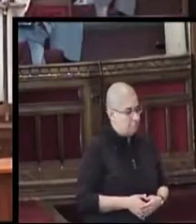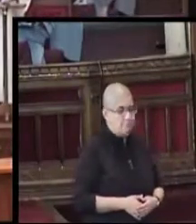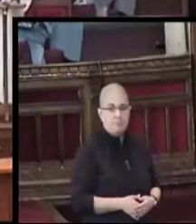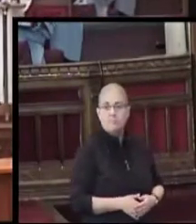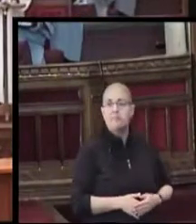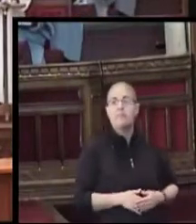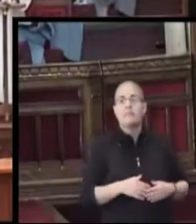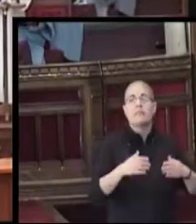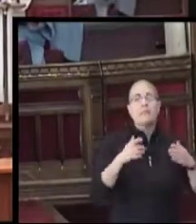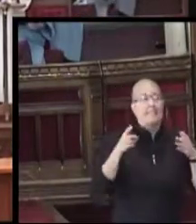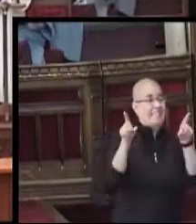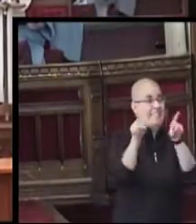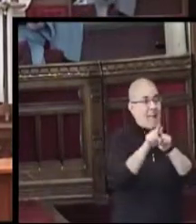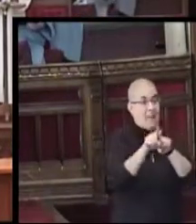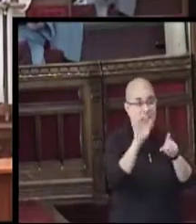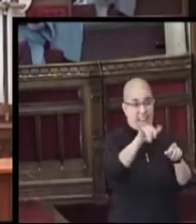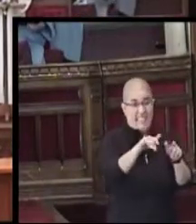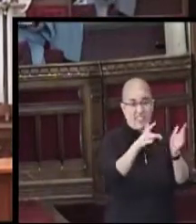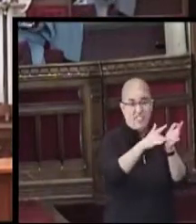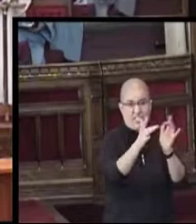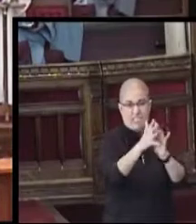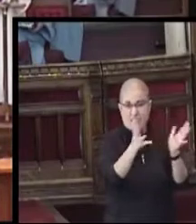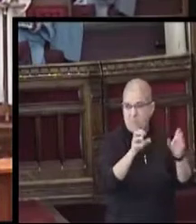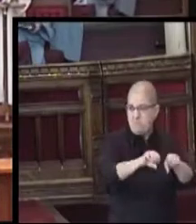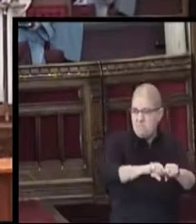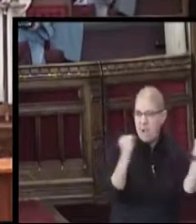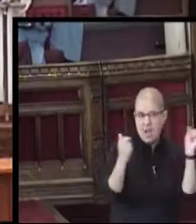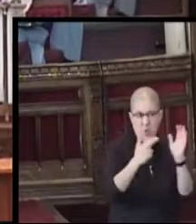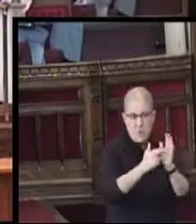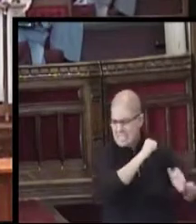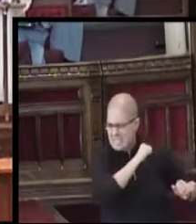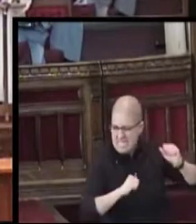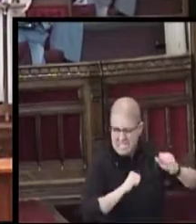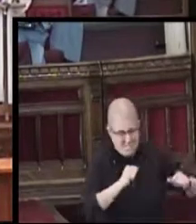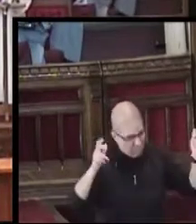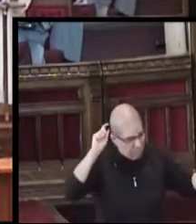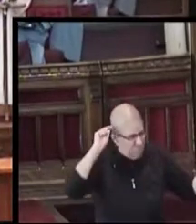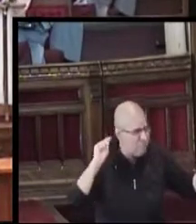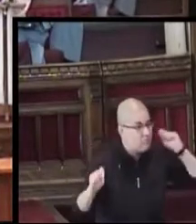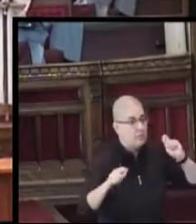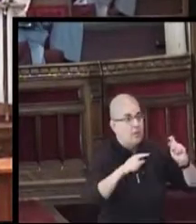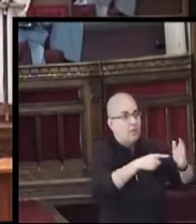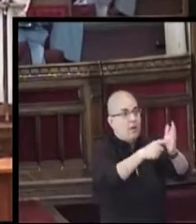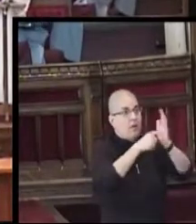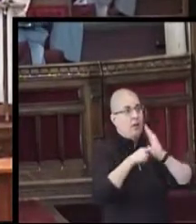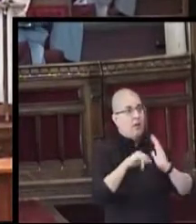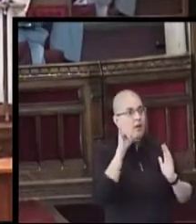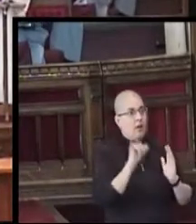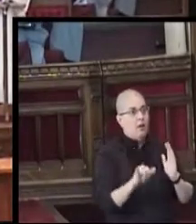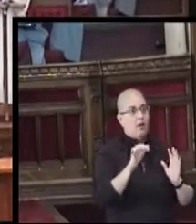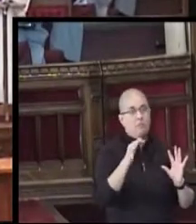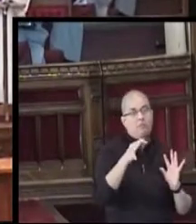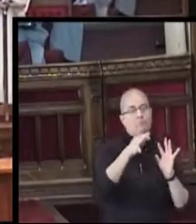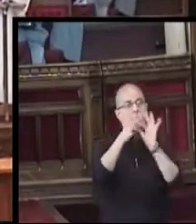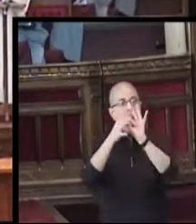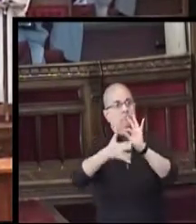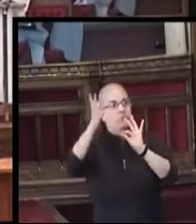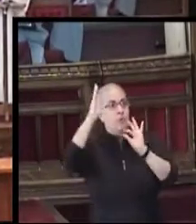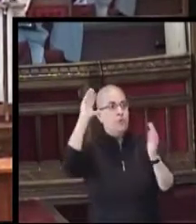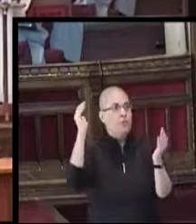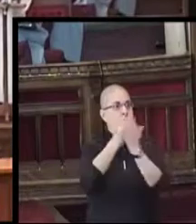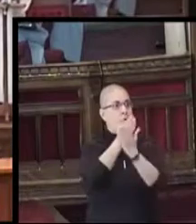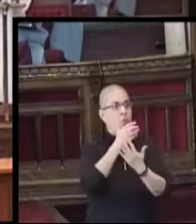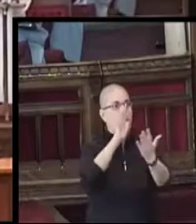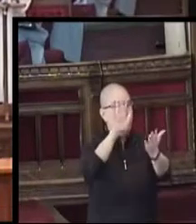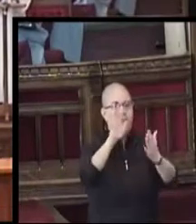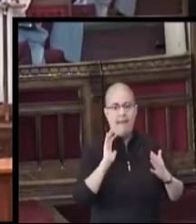This same scandalous Jesus of justice showed us a revolutionary way to a relationship with God,